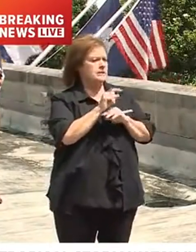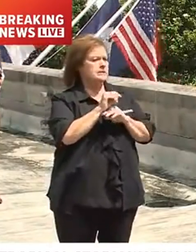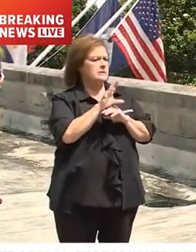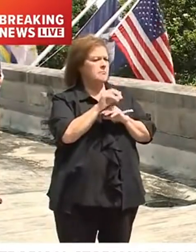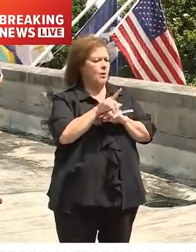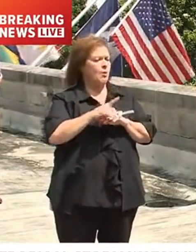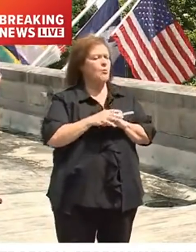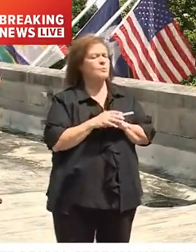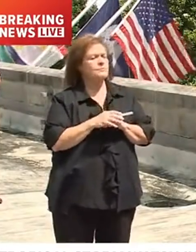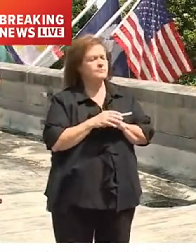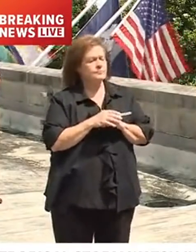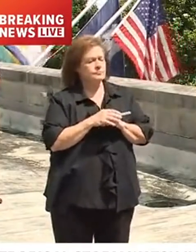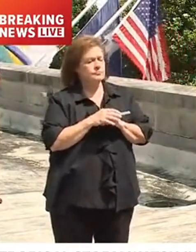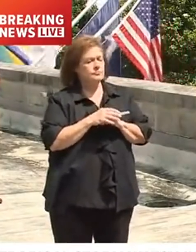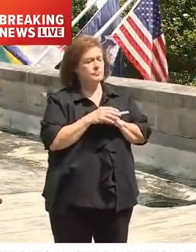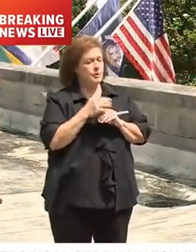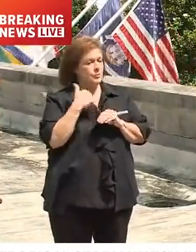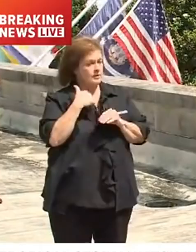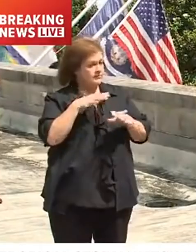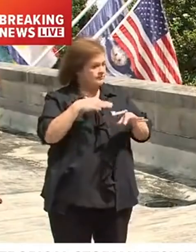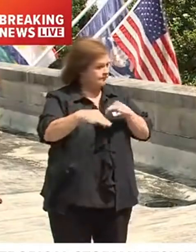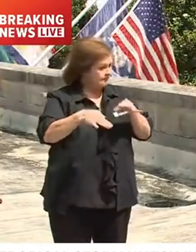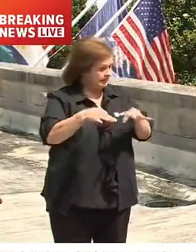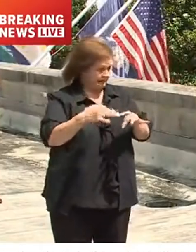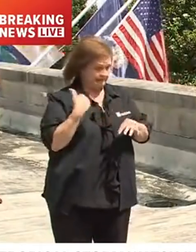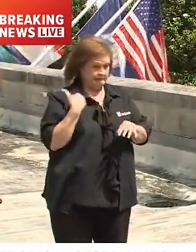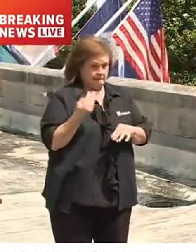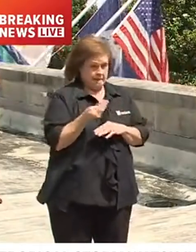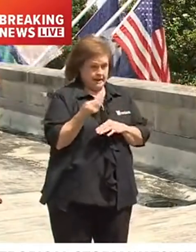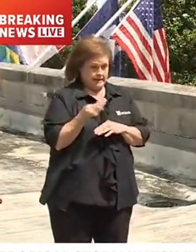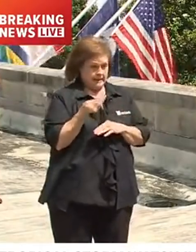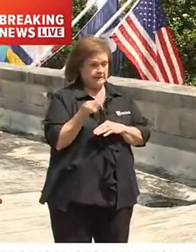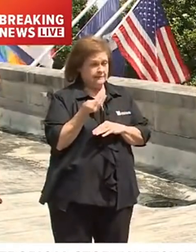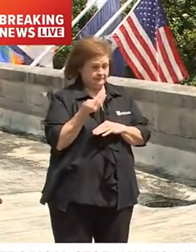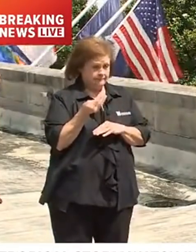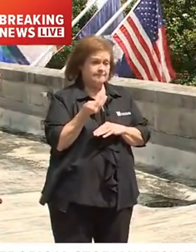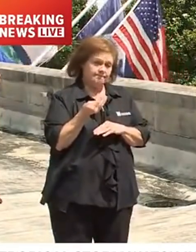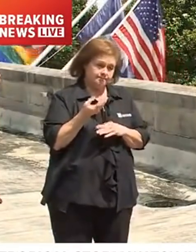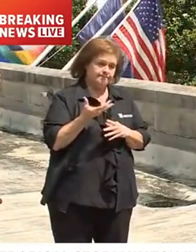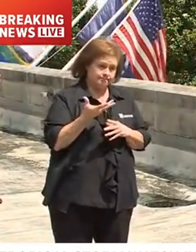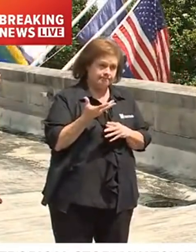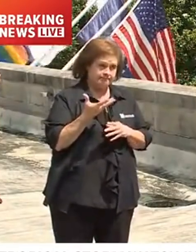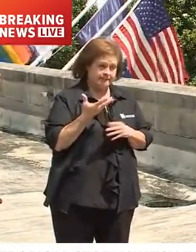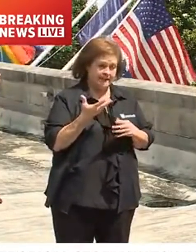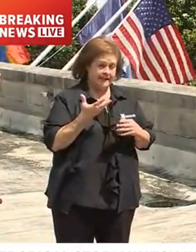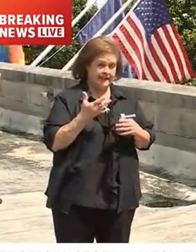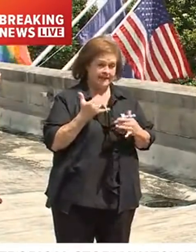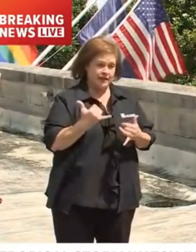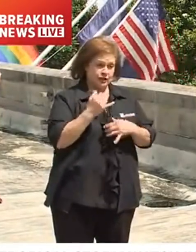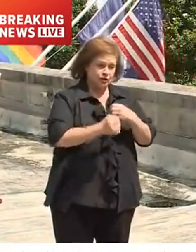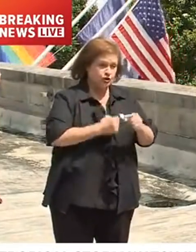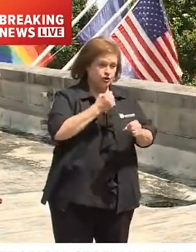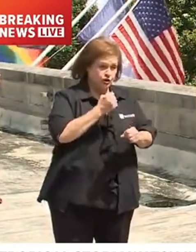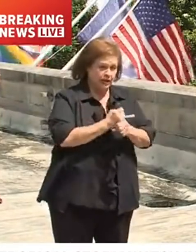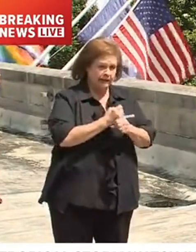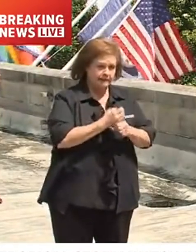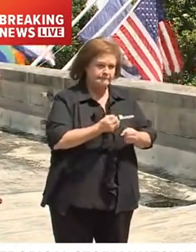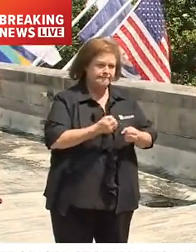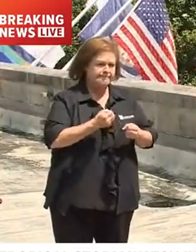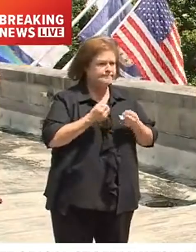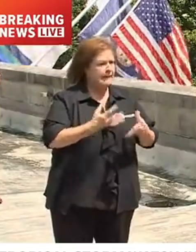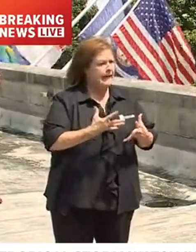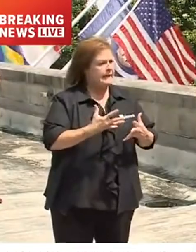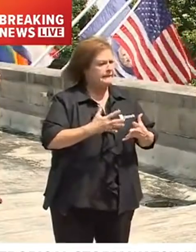earlier on at the start of hurricane season, which was on Monday, that this was going to be a very active season,